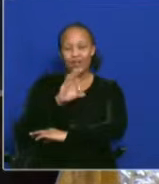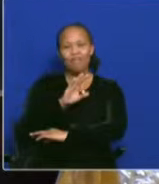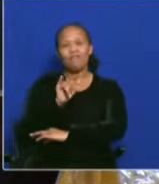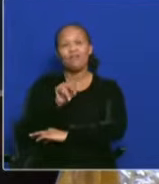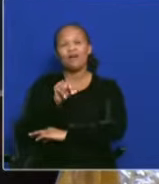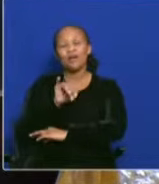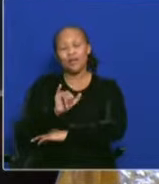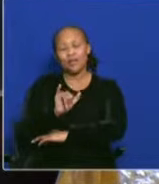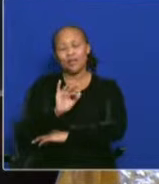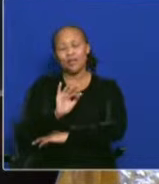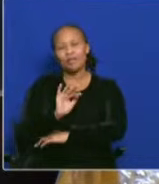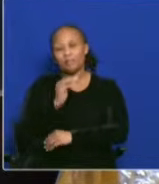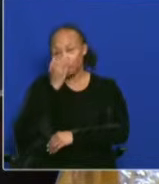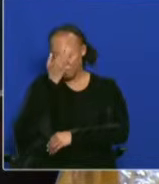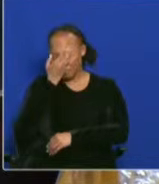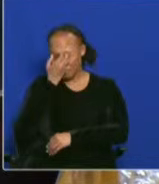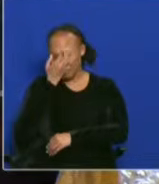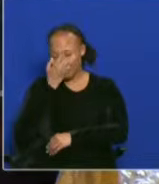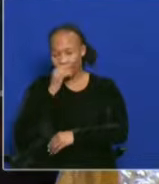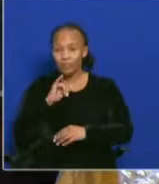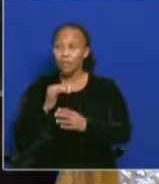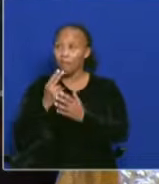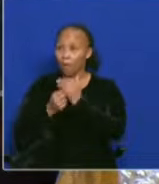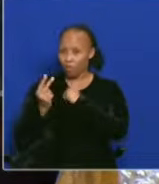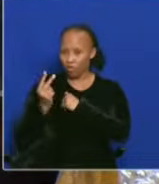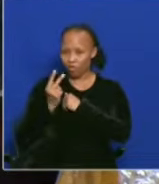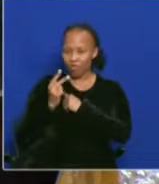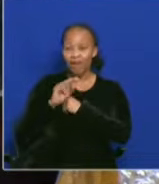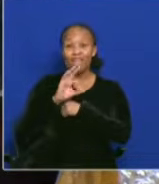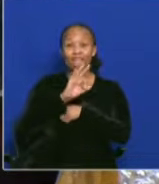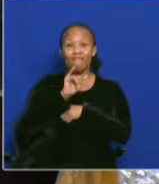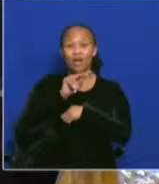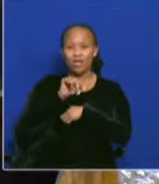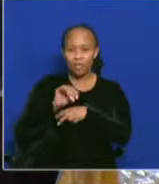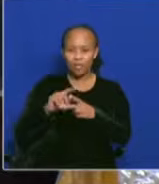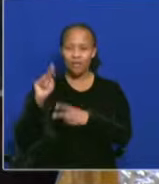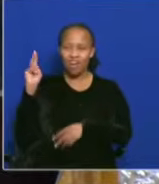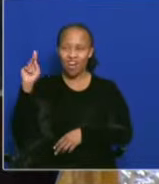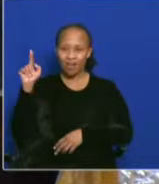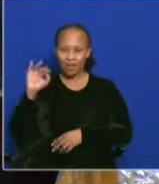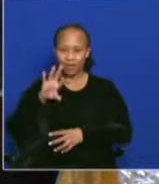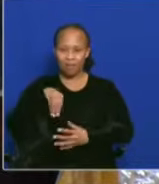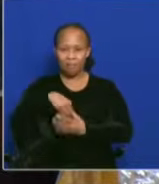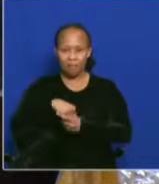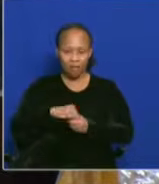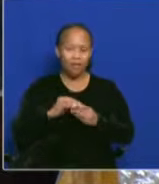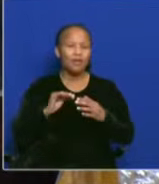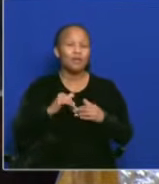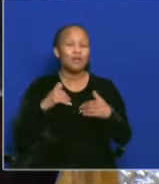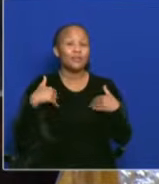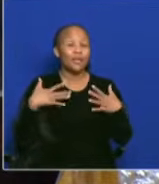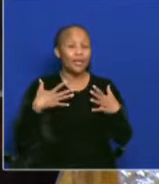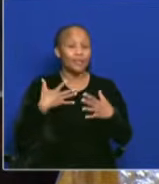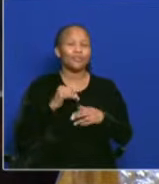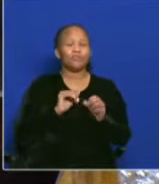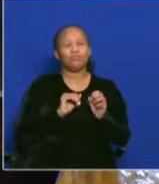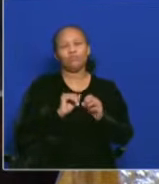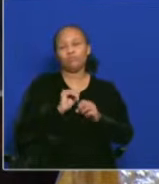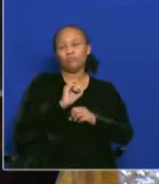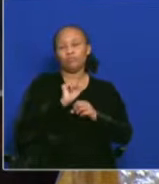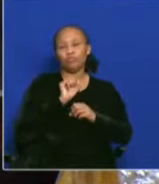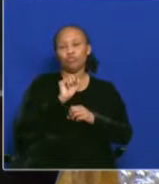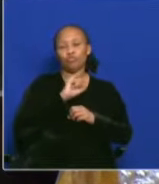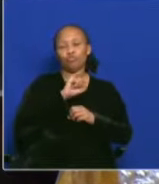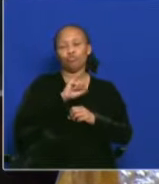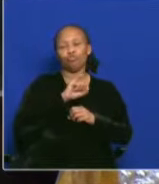The involvement of both of them in this contract. If we could begin at 12 June 2021, which is